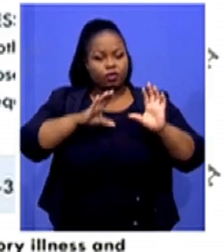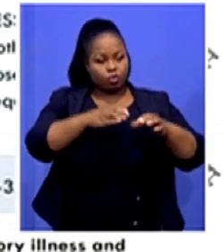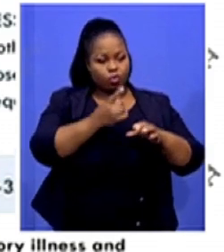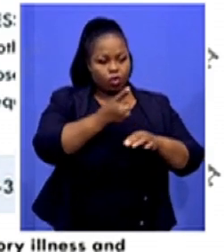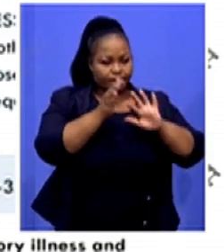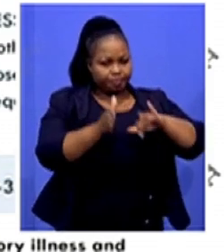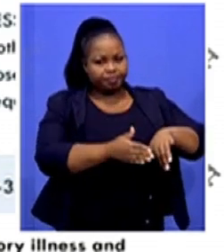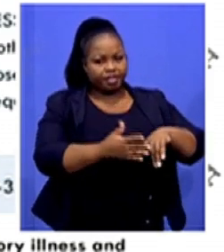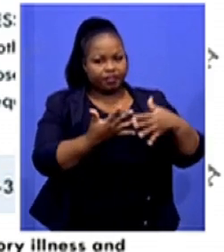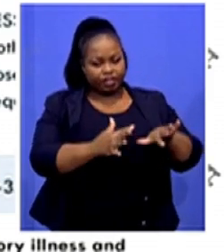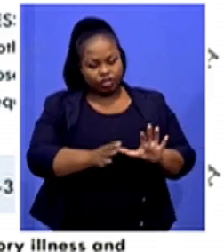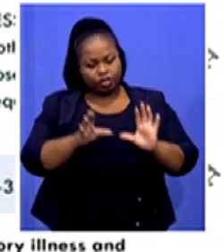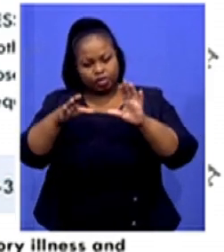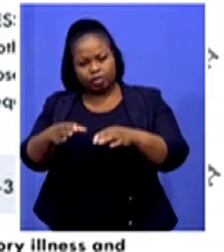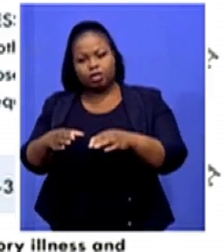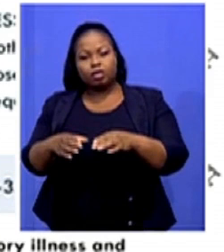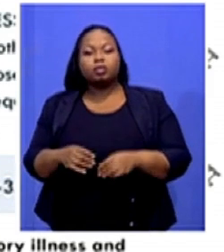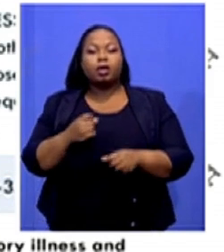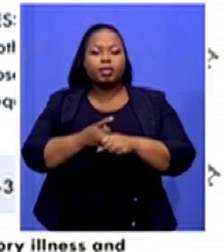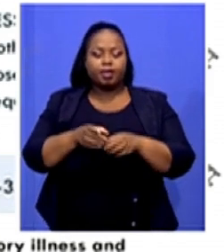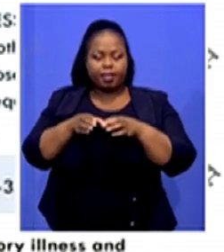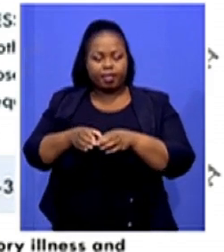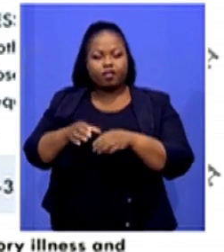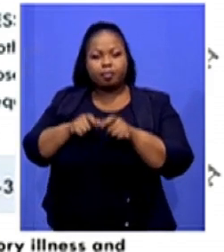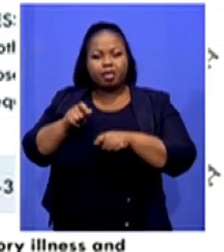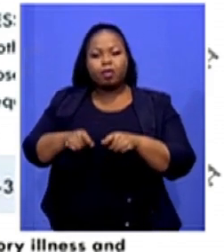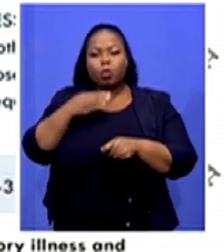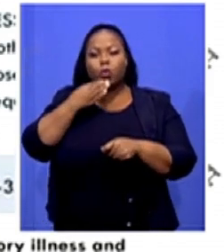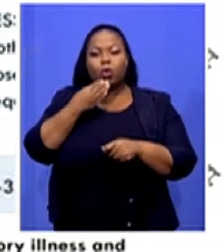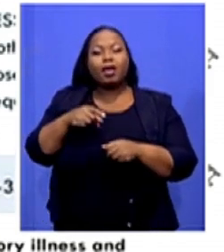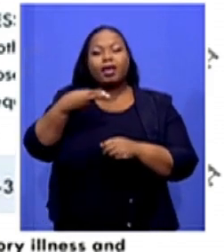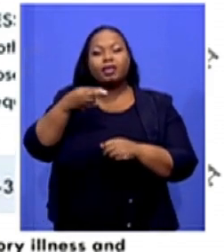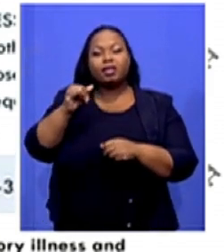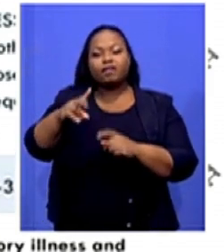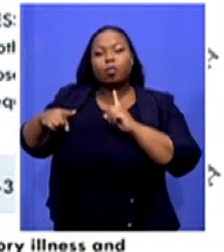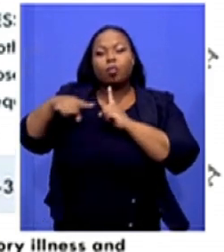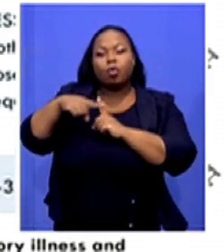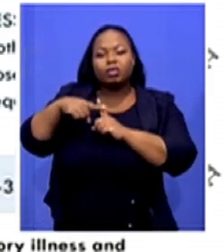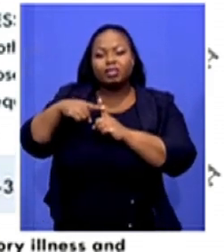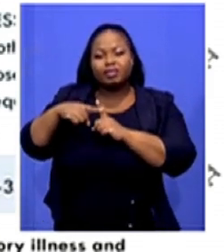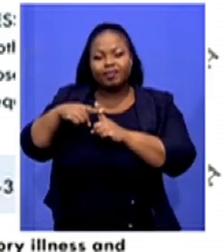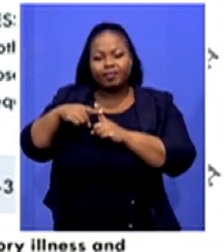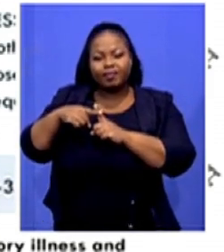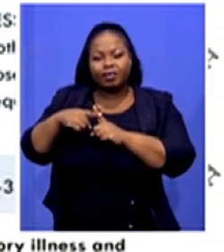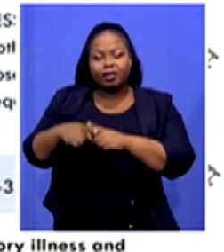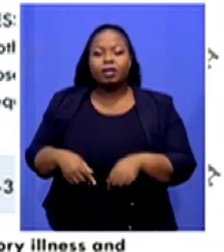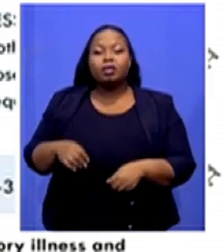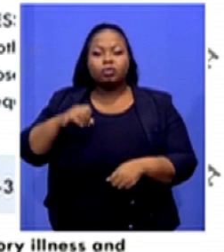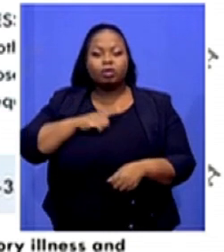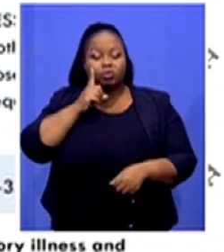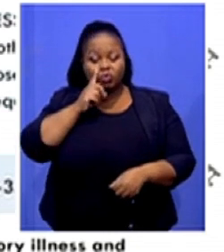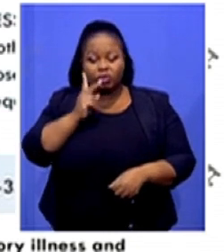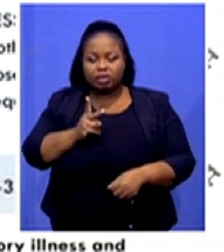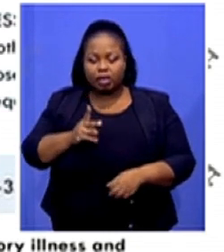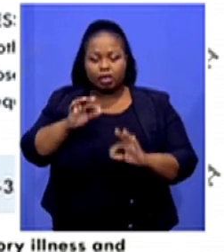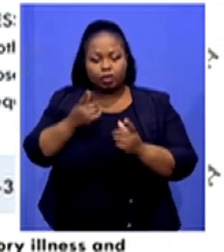on a small study in people living with HIV, really to see how they actually respond to the vaccine given 2 doses